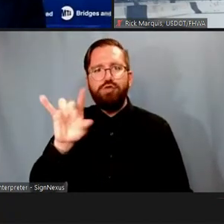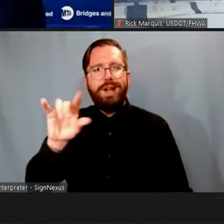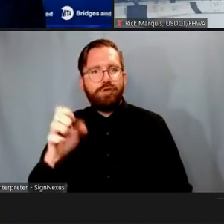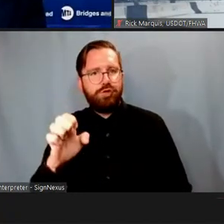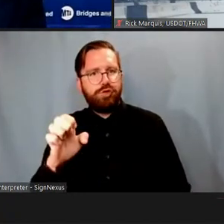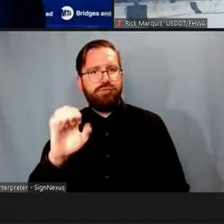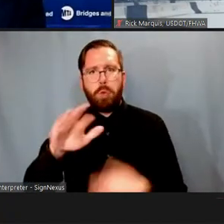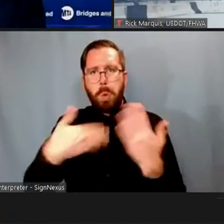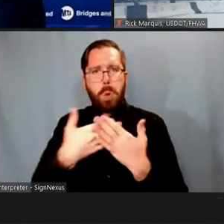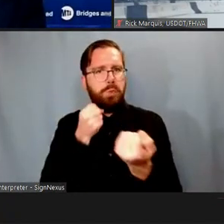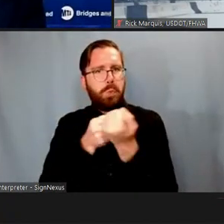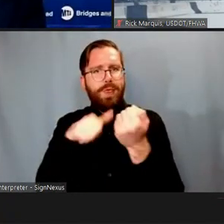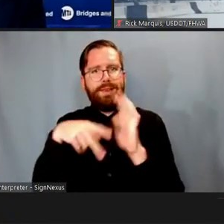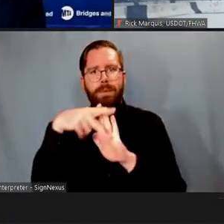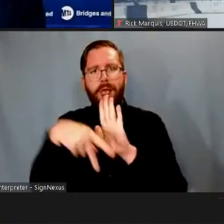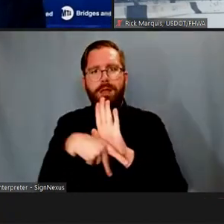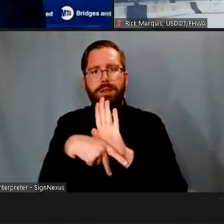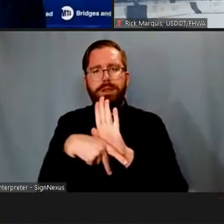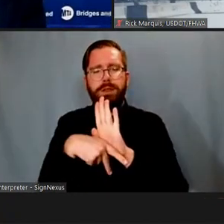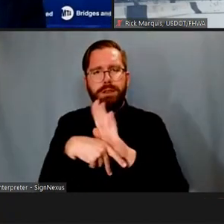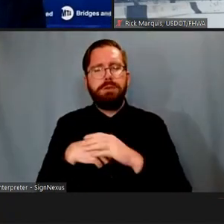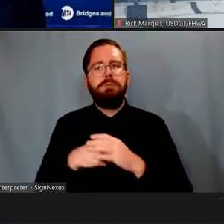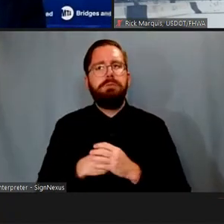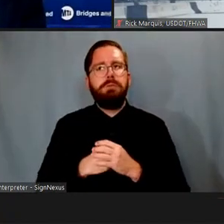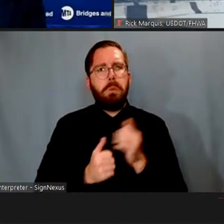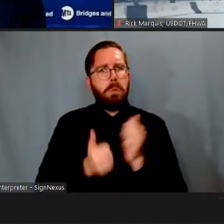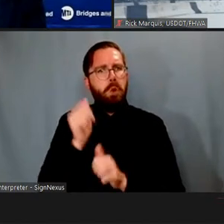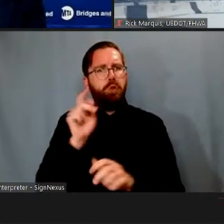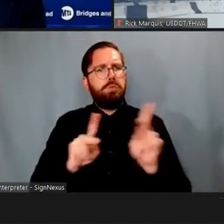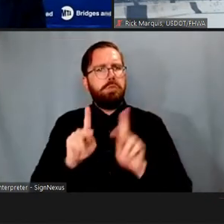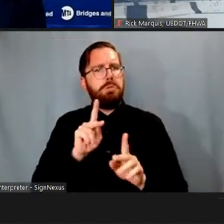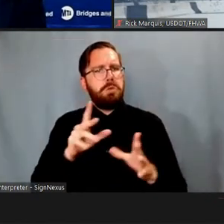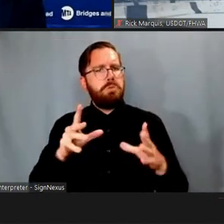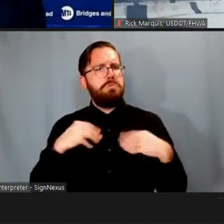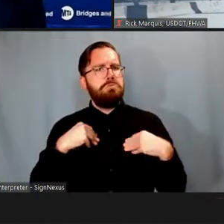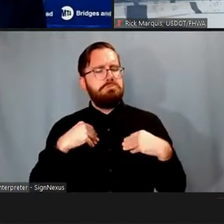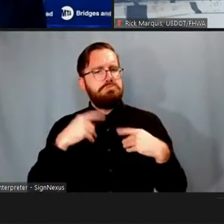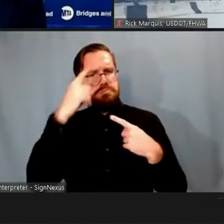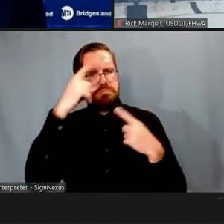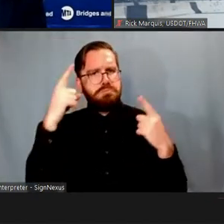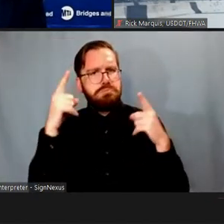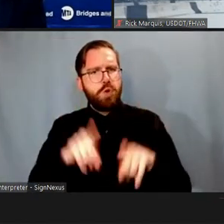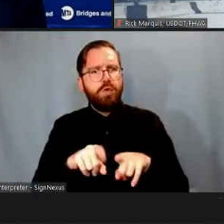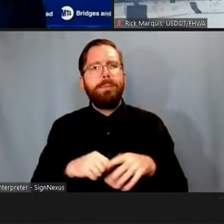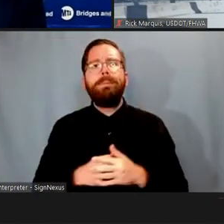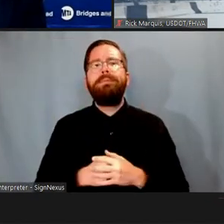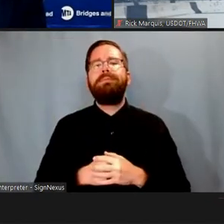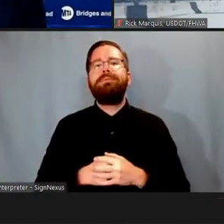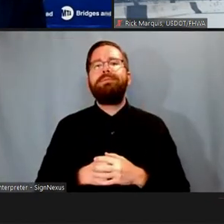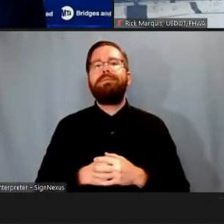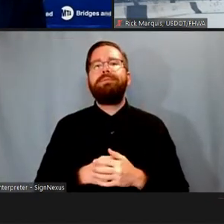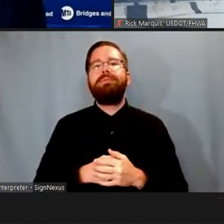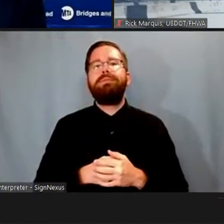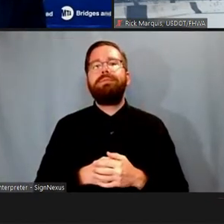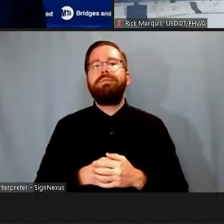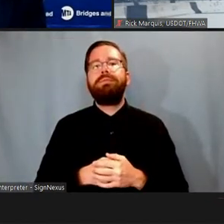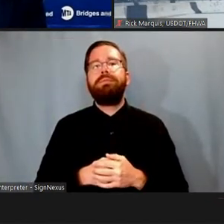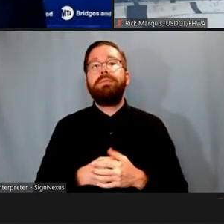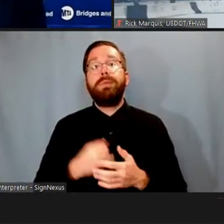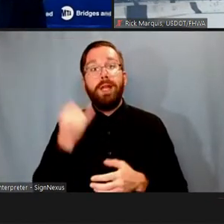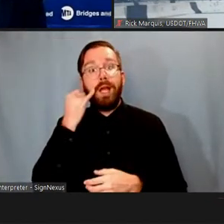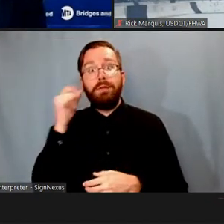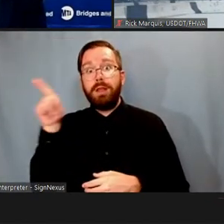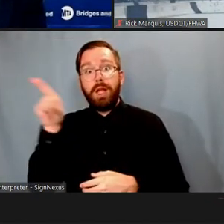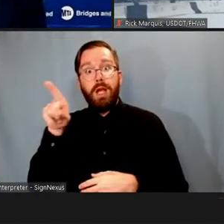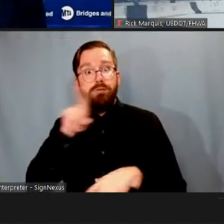supports this policy i think it's i think people are on board with it um all that said if we do grant you guys this power